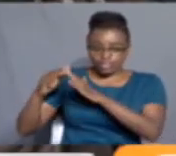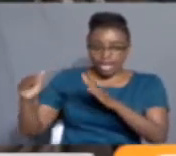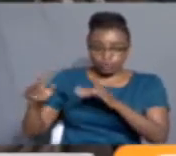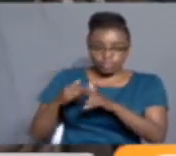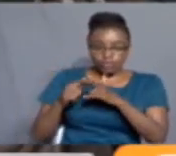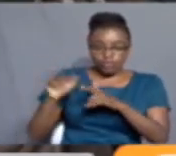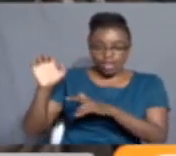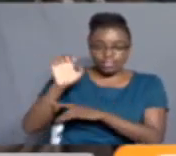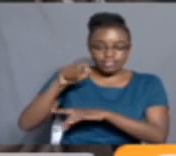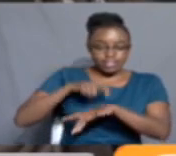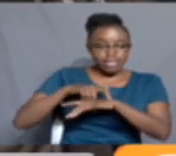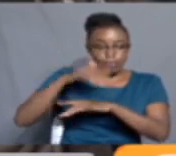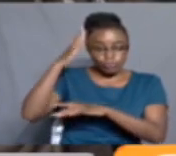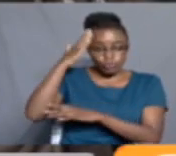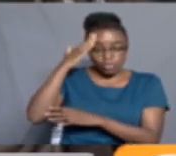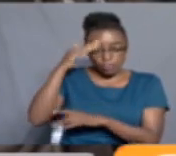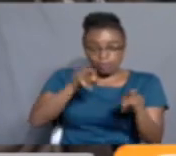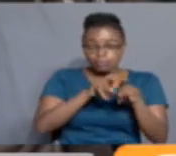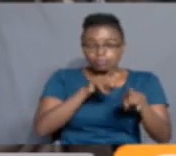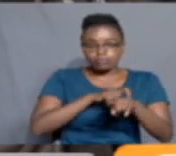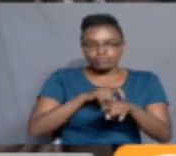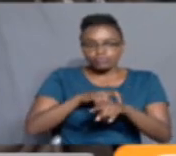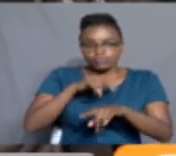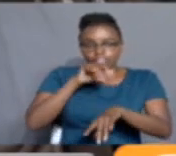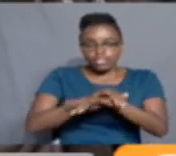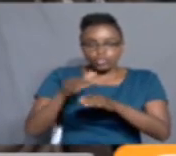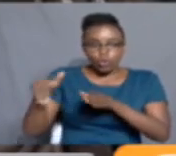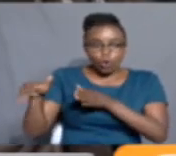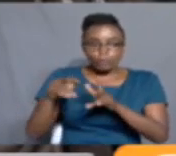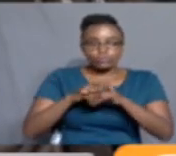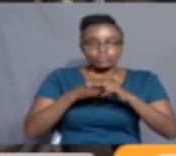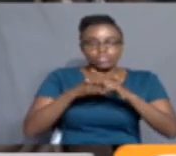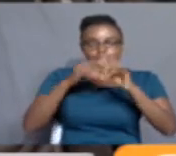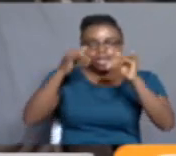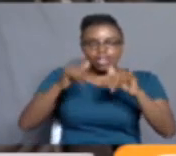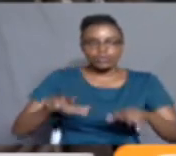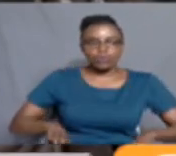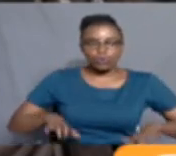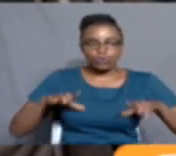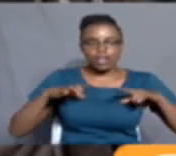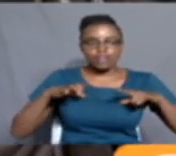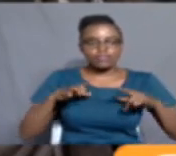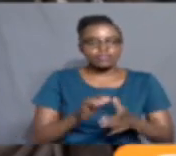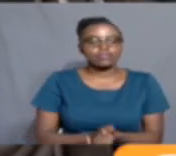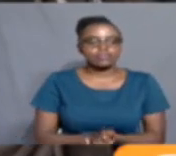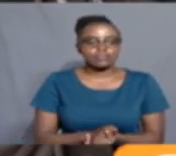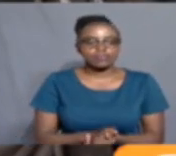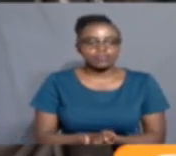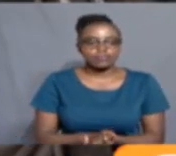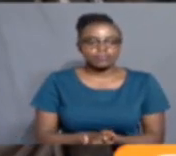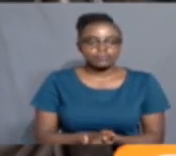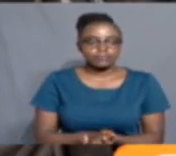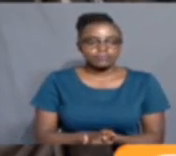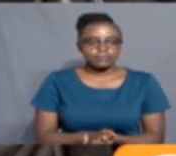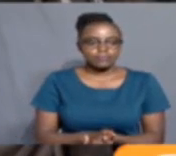Easter will be a period to remember as the time they got a chance to start a new leaf. Yusuf Farah, Citizen TV from Nairobi.